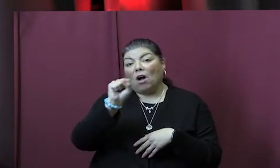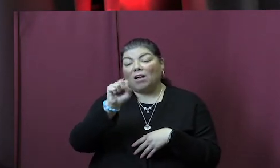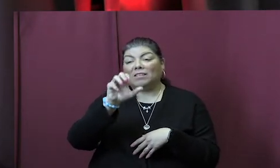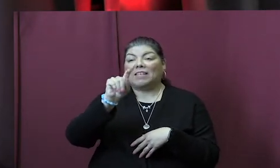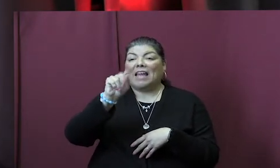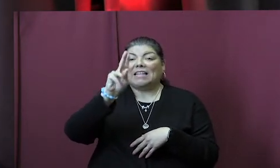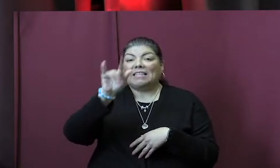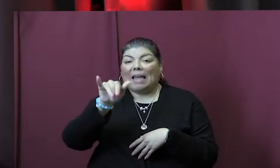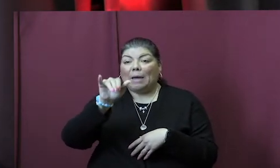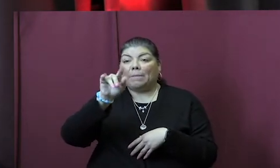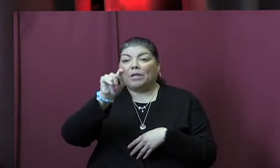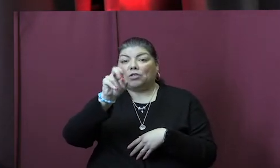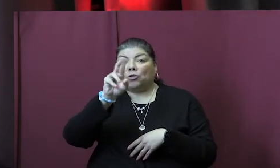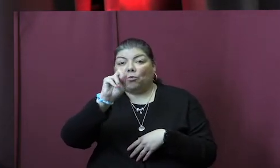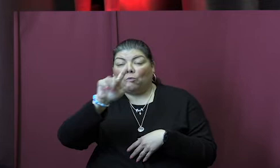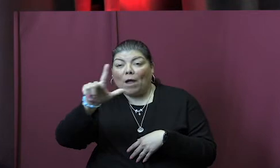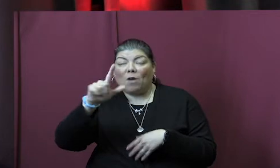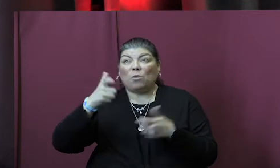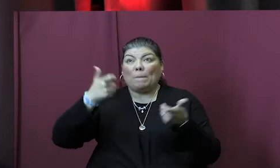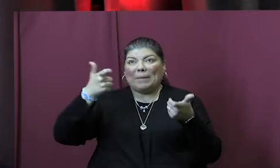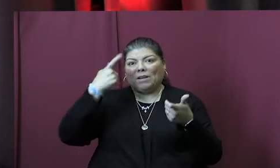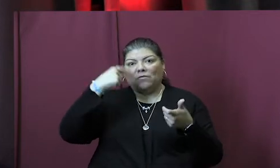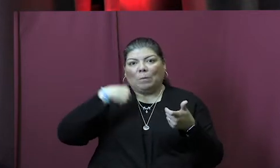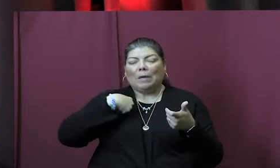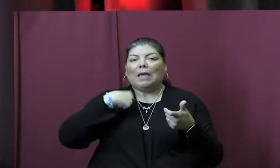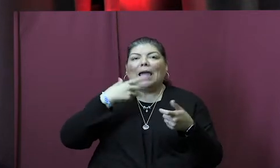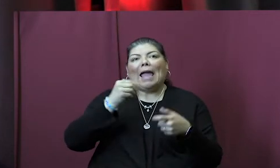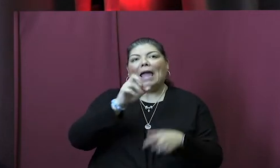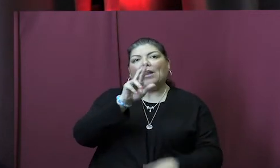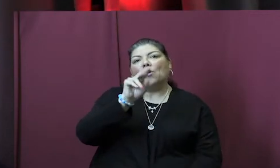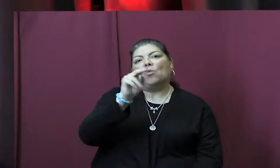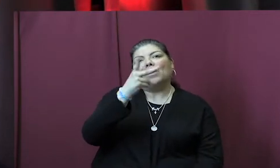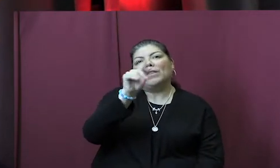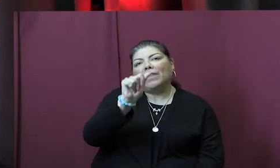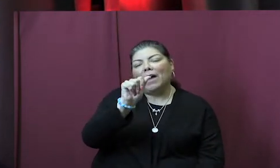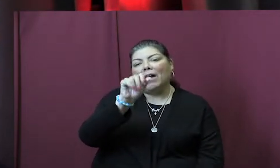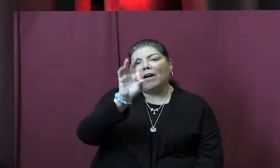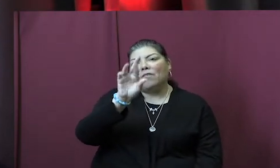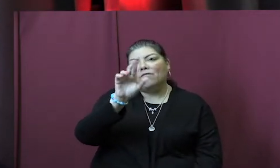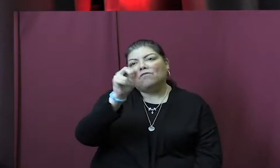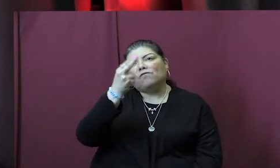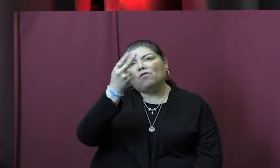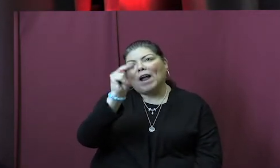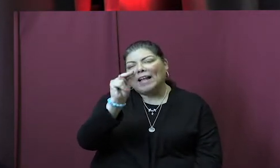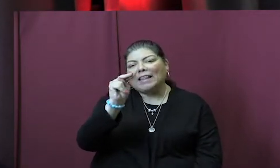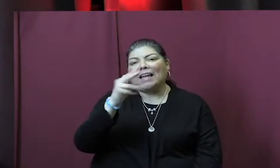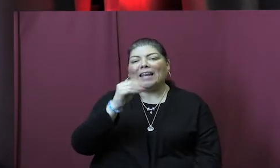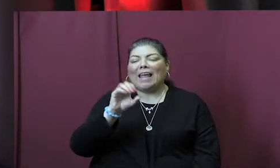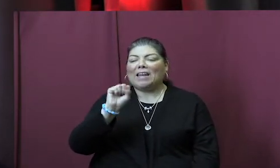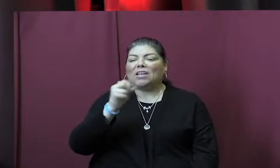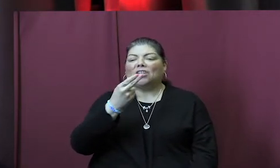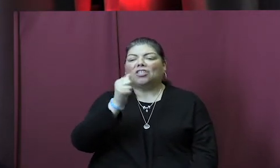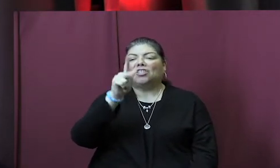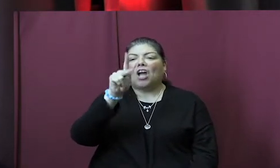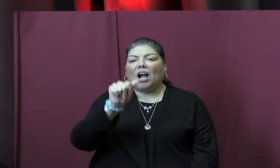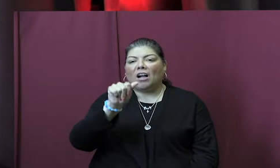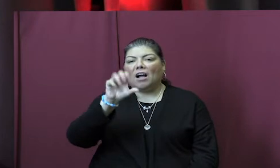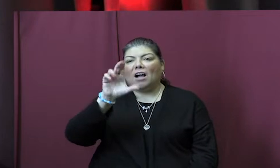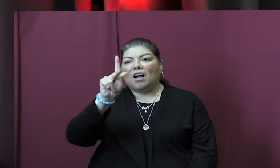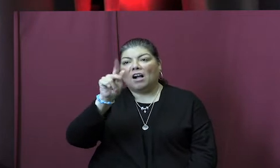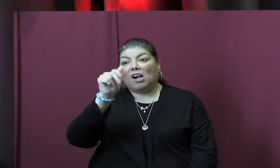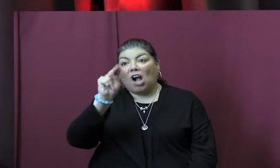Tammy Terrell were big for me. And then, of course, there was Aretha Franklin and Chaka